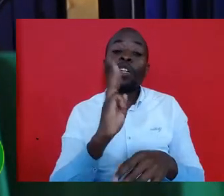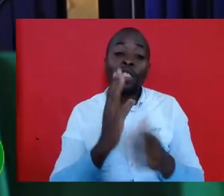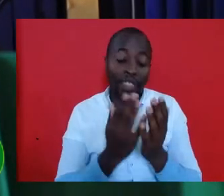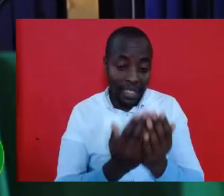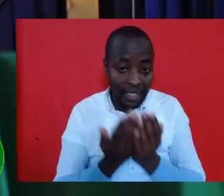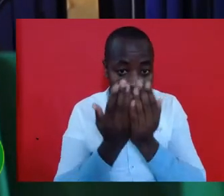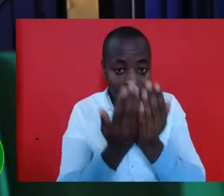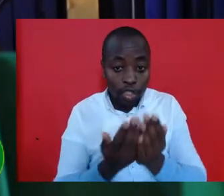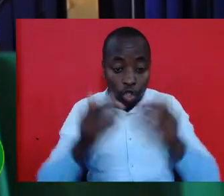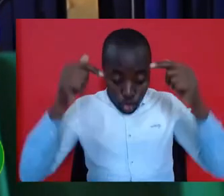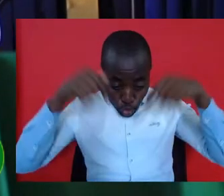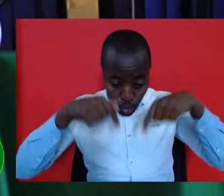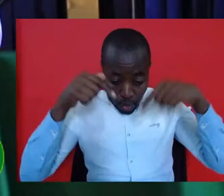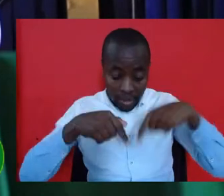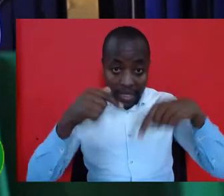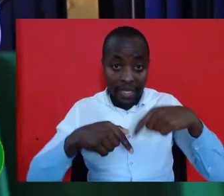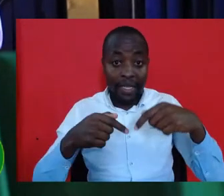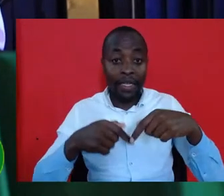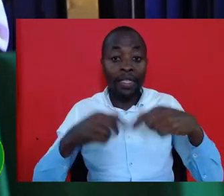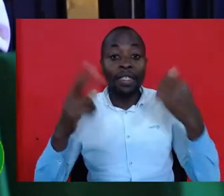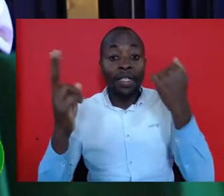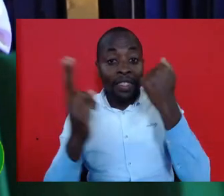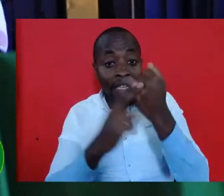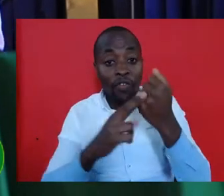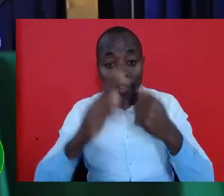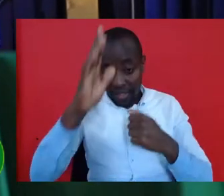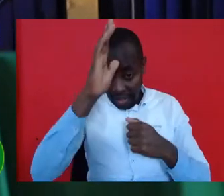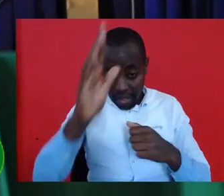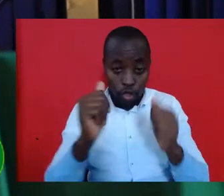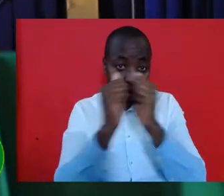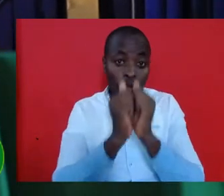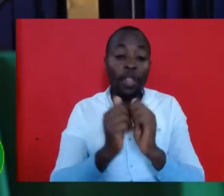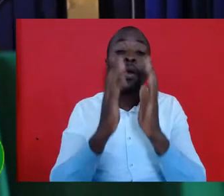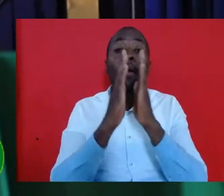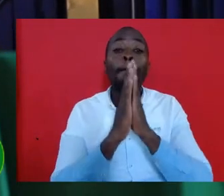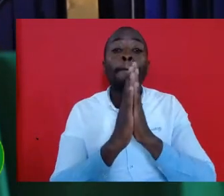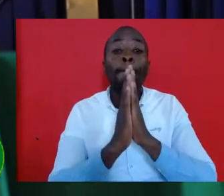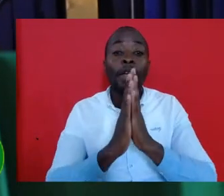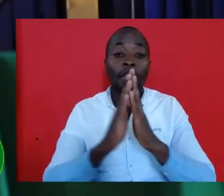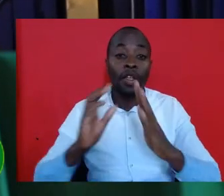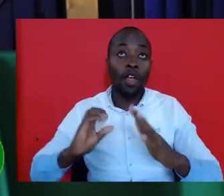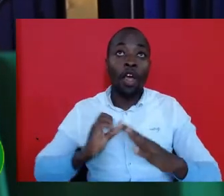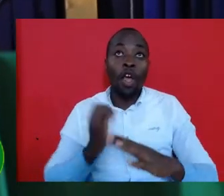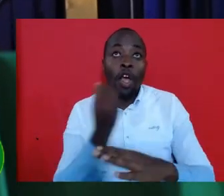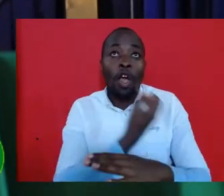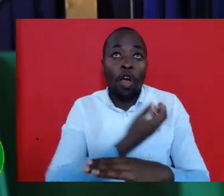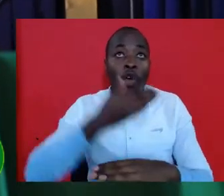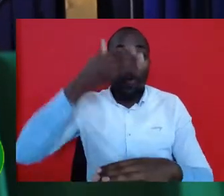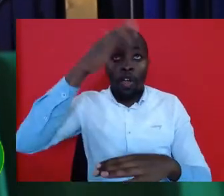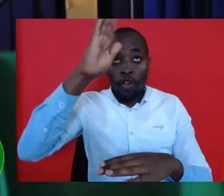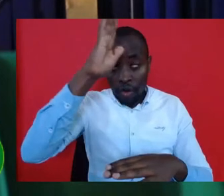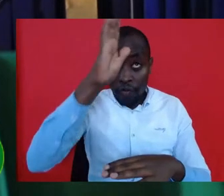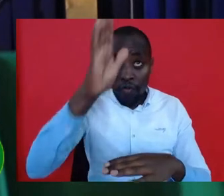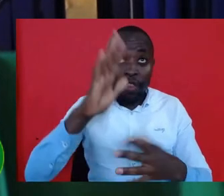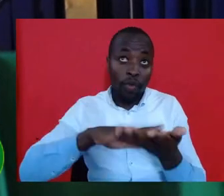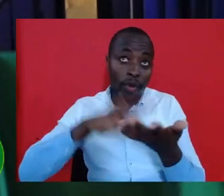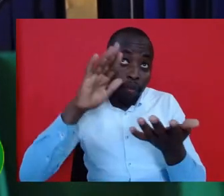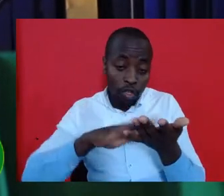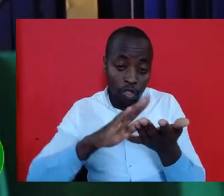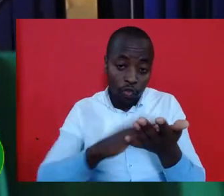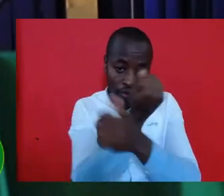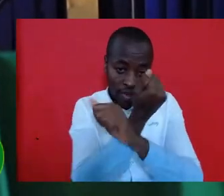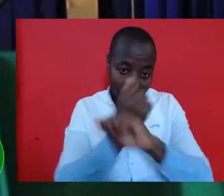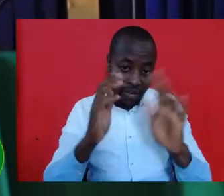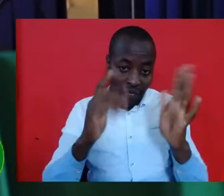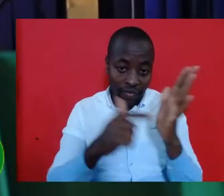Today is the seventh Sunday of the Trinity. Together we pray. Our God and Father, we praise you for our Saviour